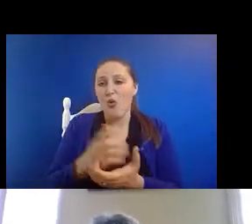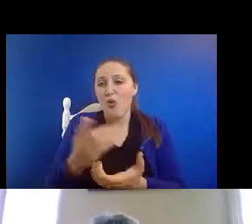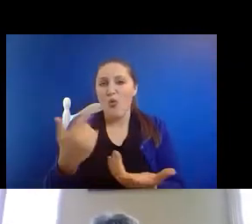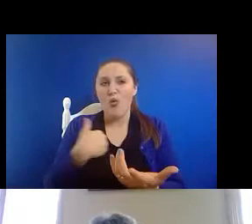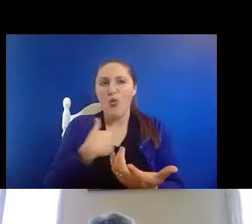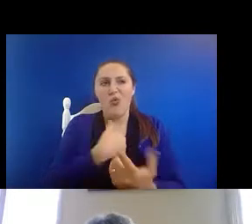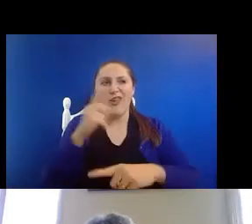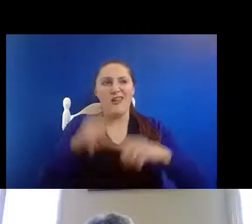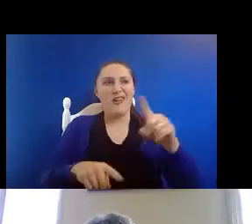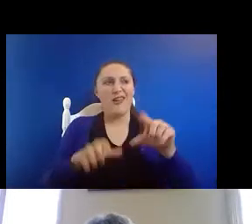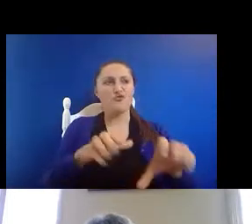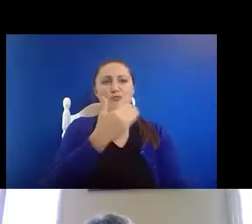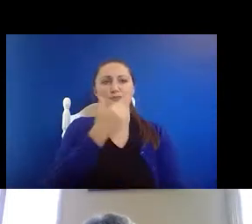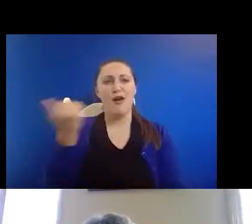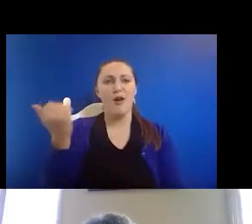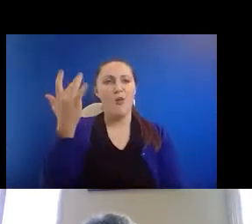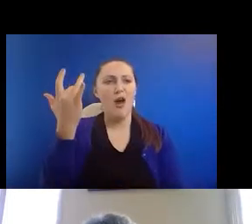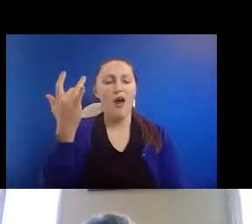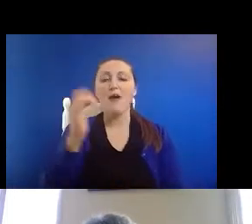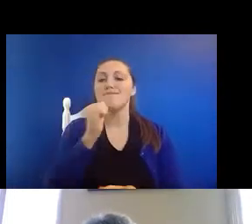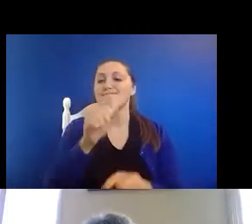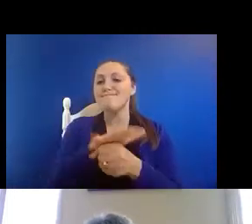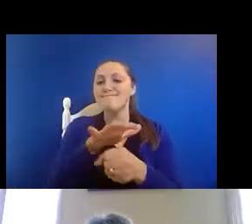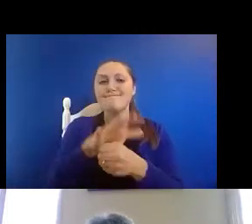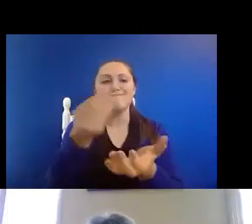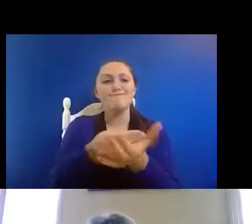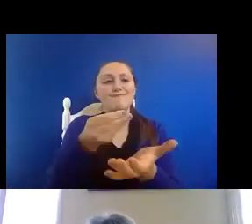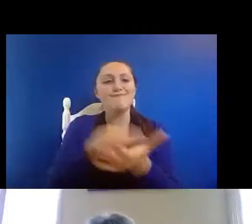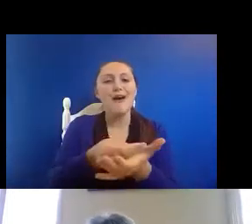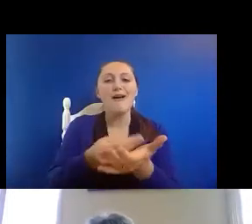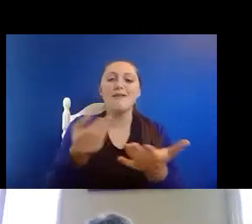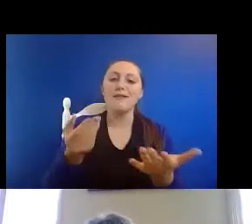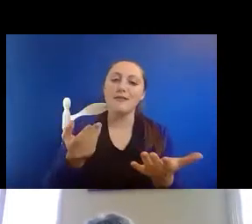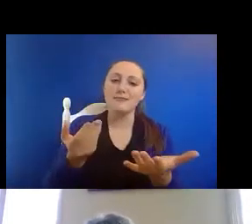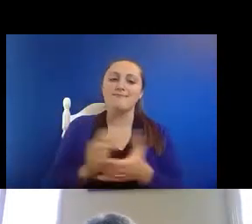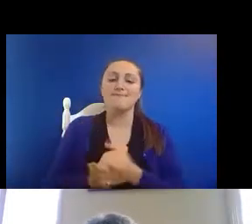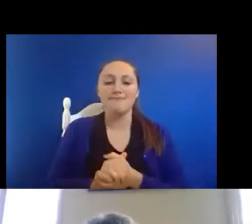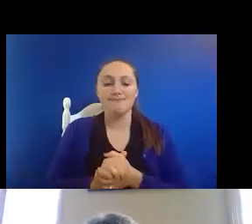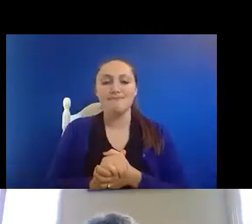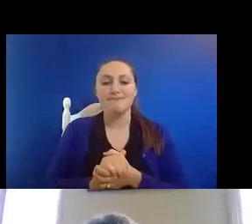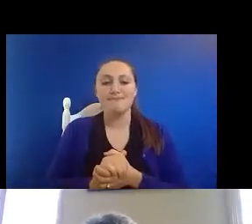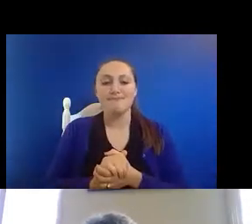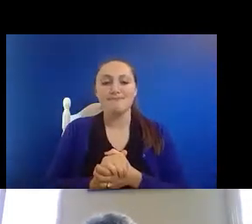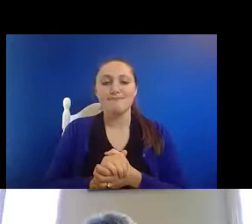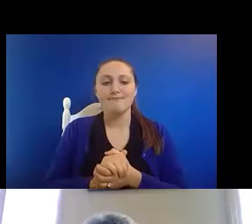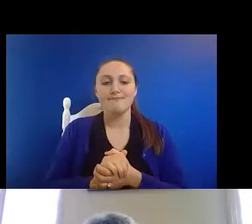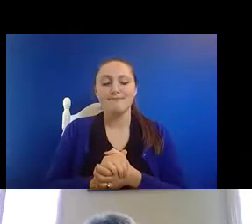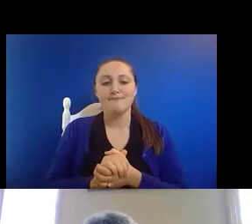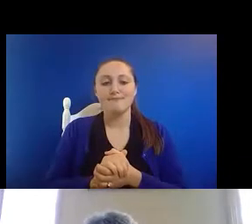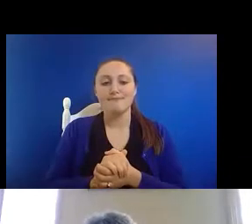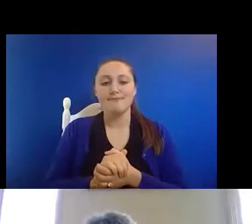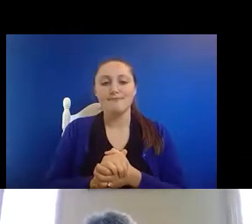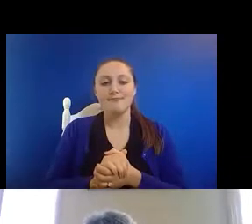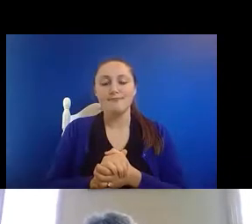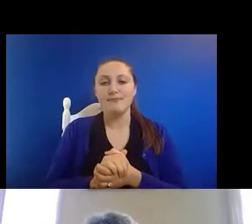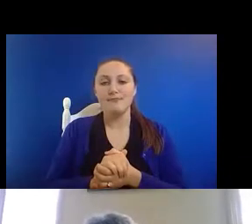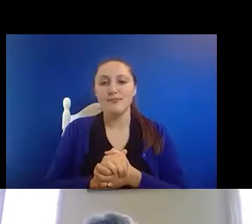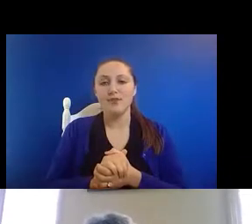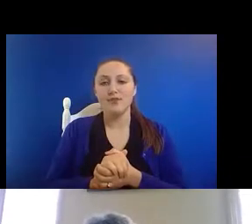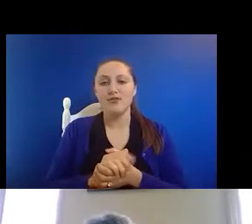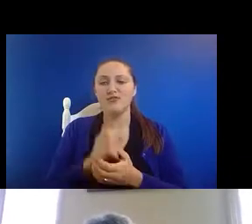better because we don't have enough money. And they can get really quite hung up